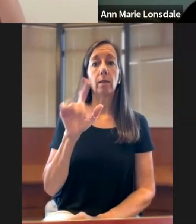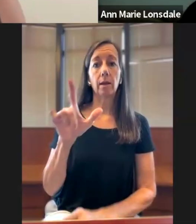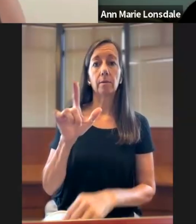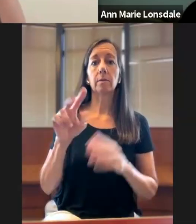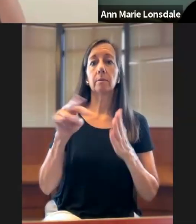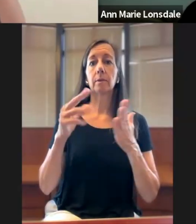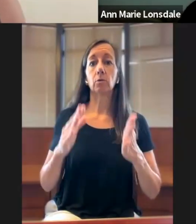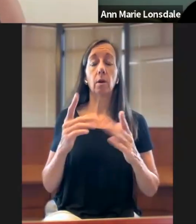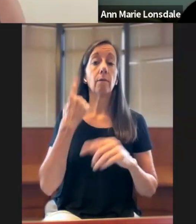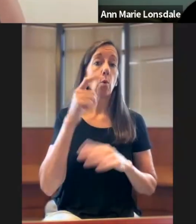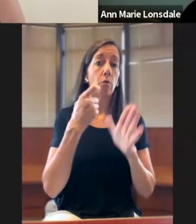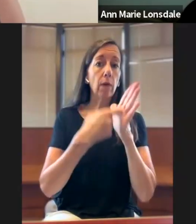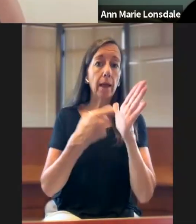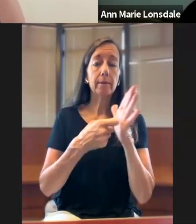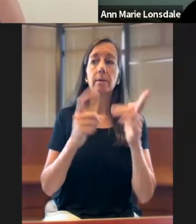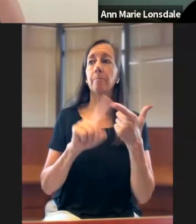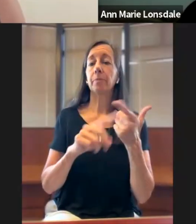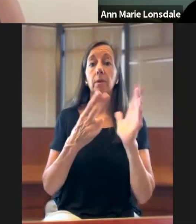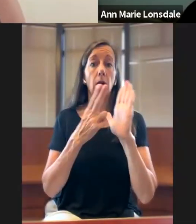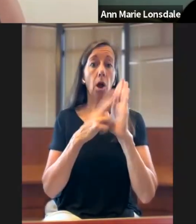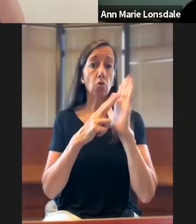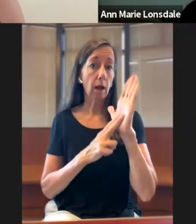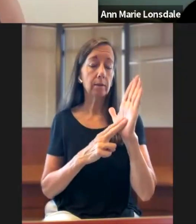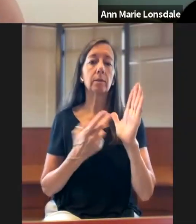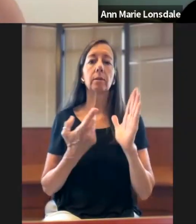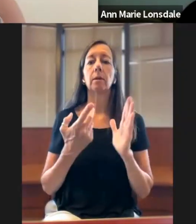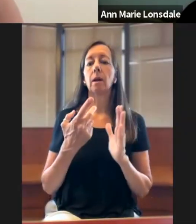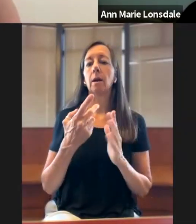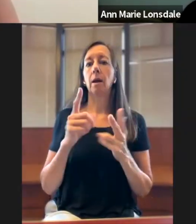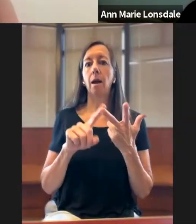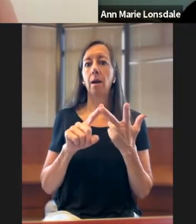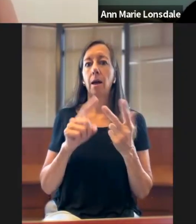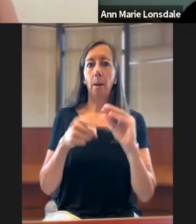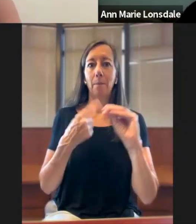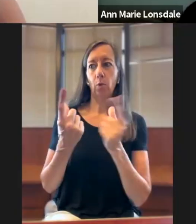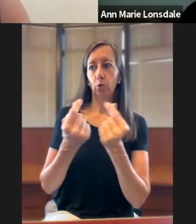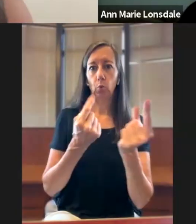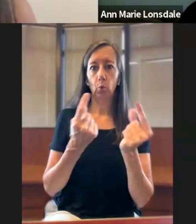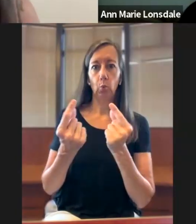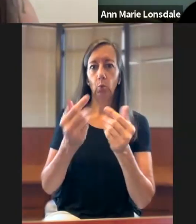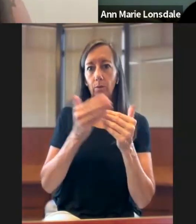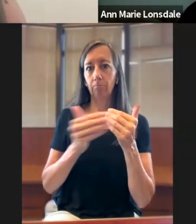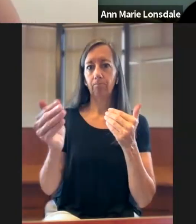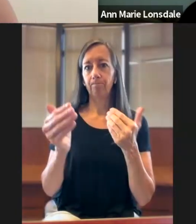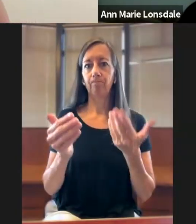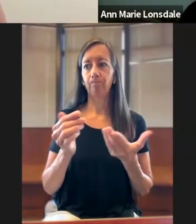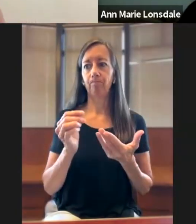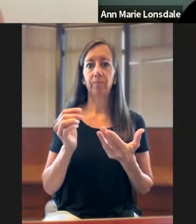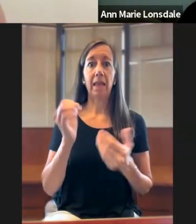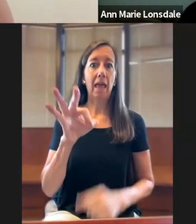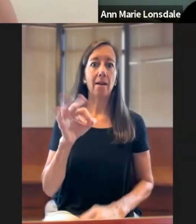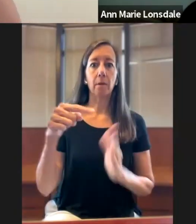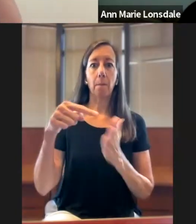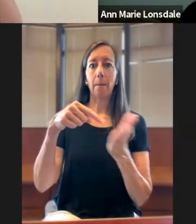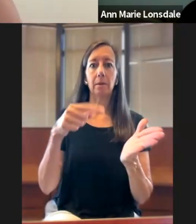and contracts, but also around recourse for if a payment